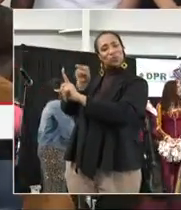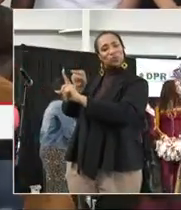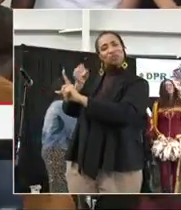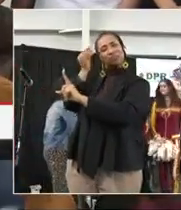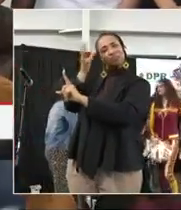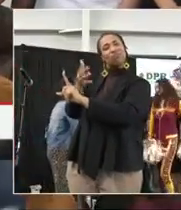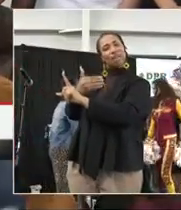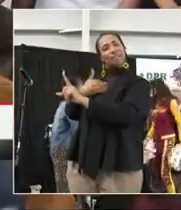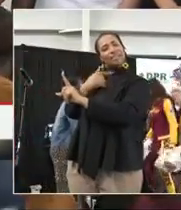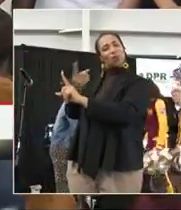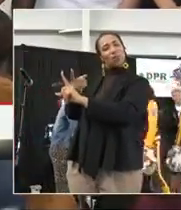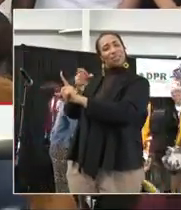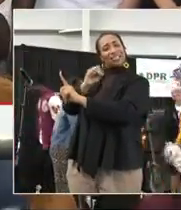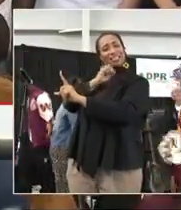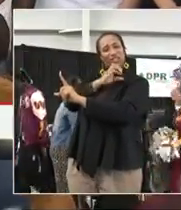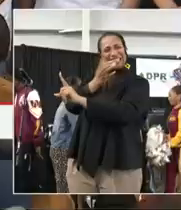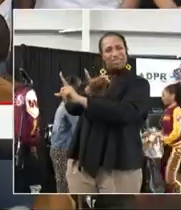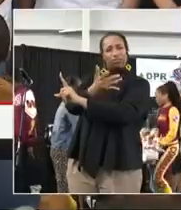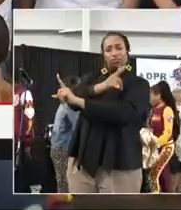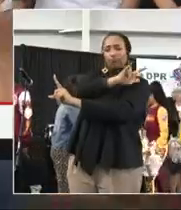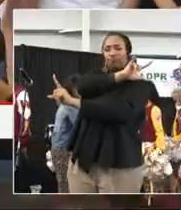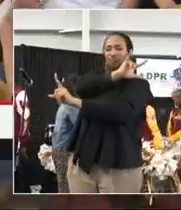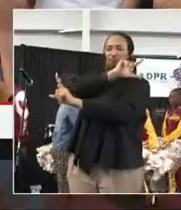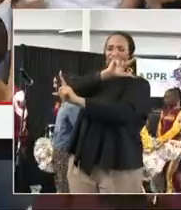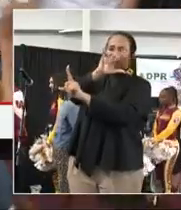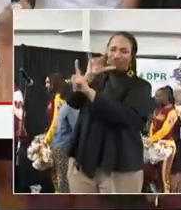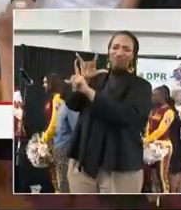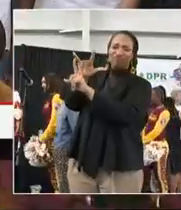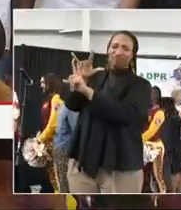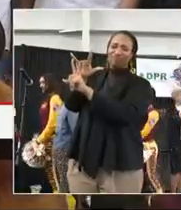The seniors love Mayor Bowser.